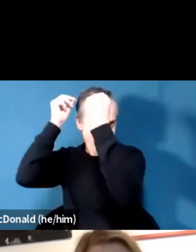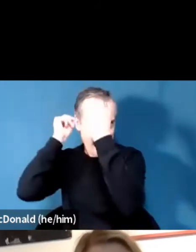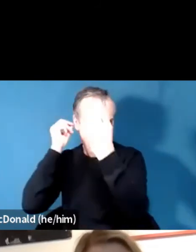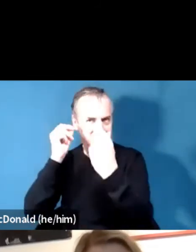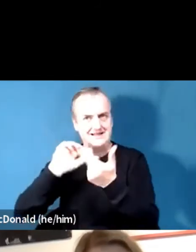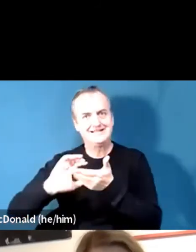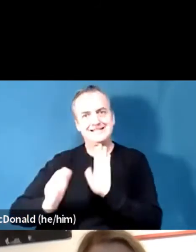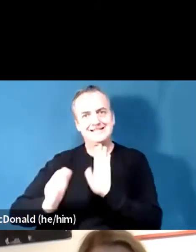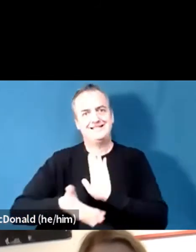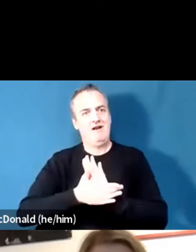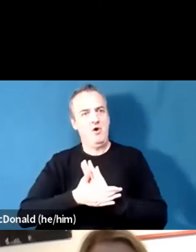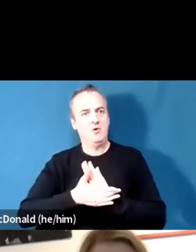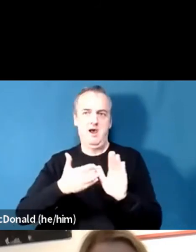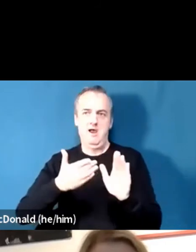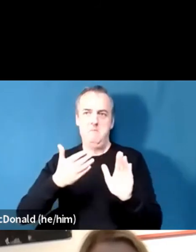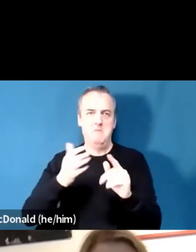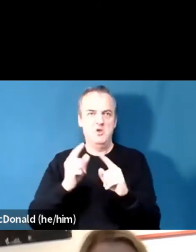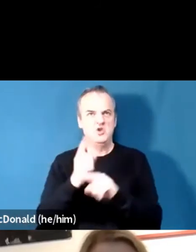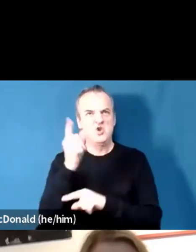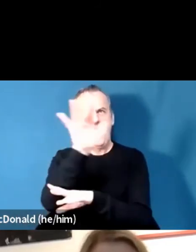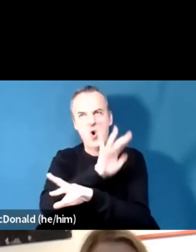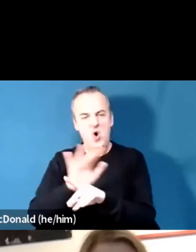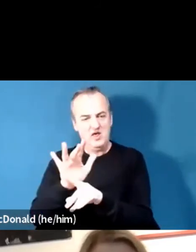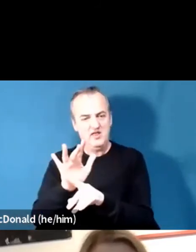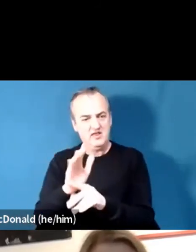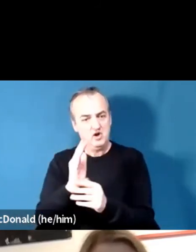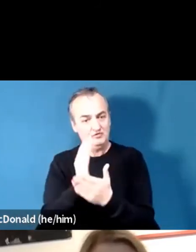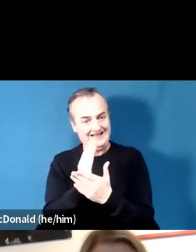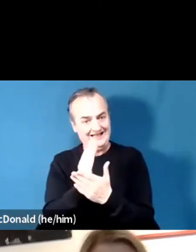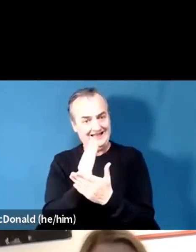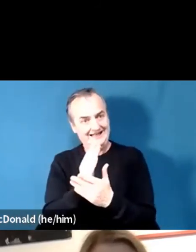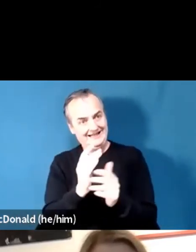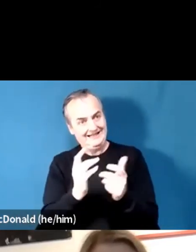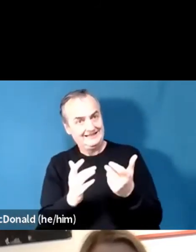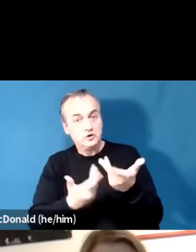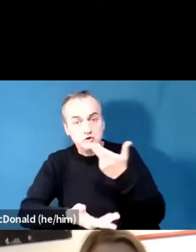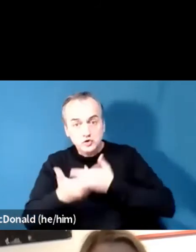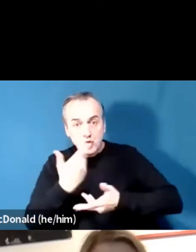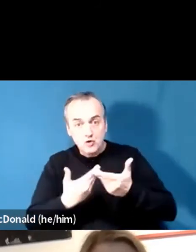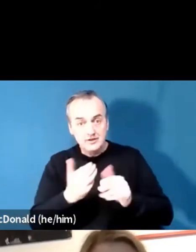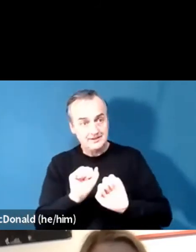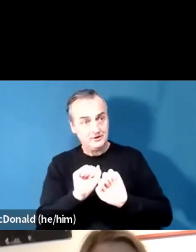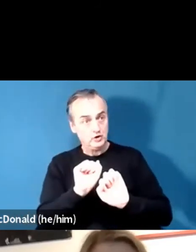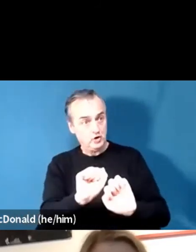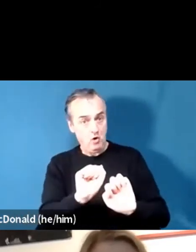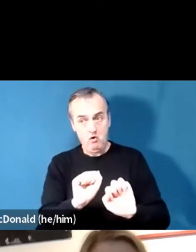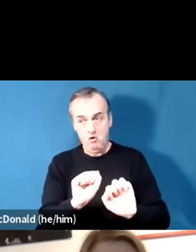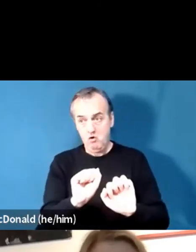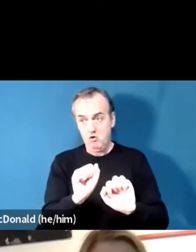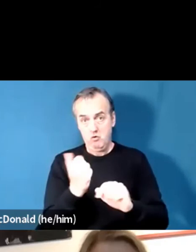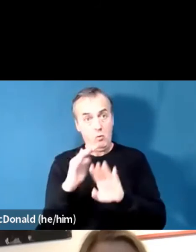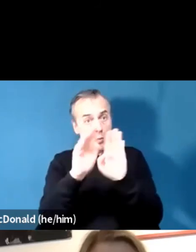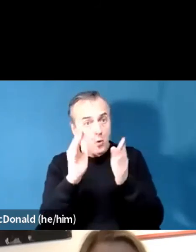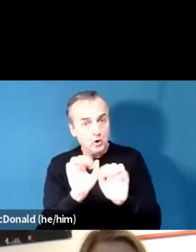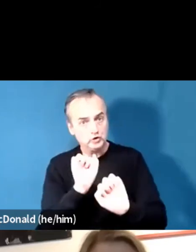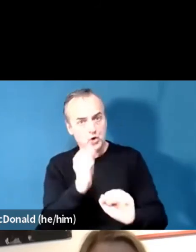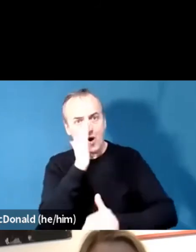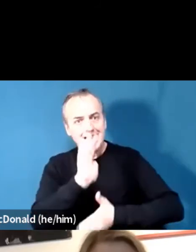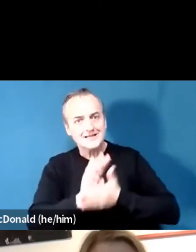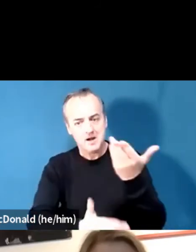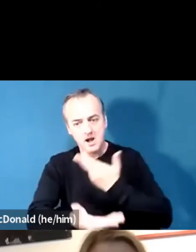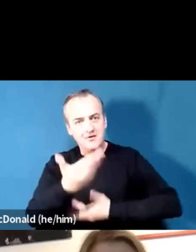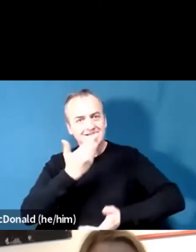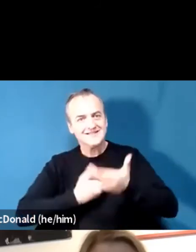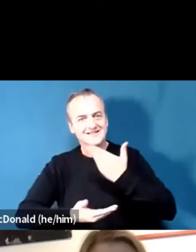quite the opposite. Yeah. We want to hear exciting stories that reflect the world in which we live today, and that